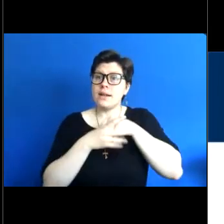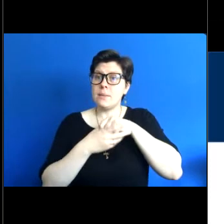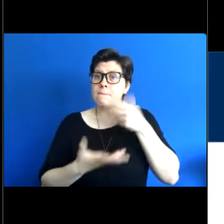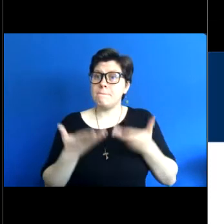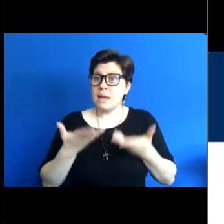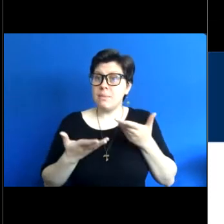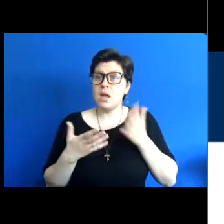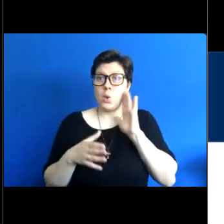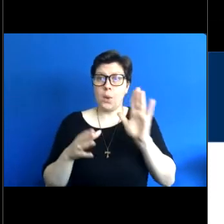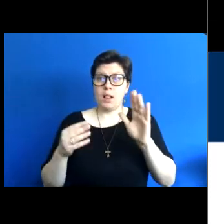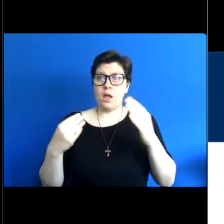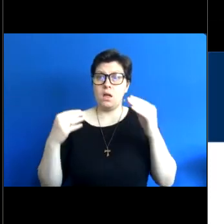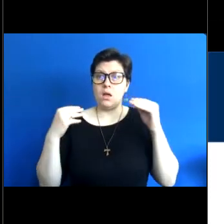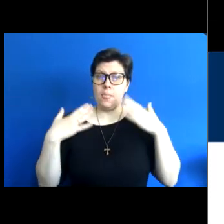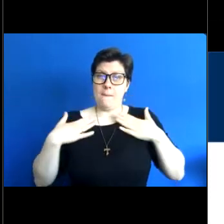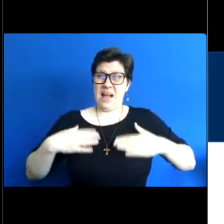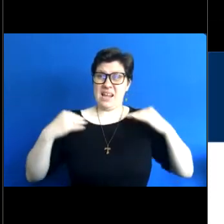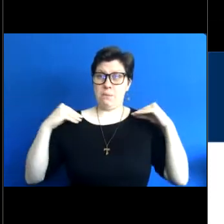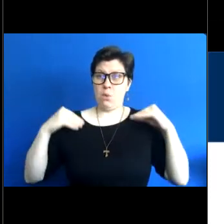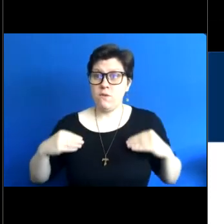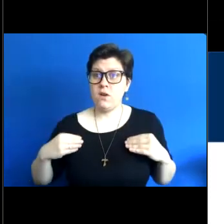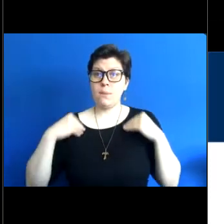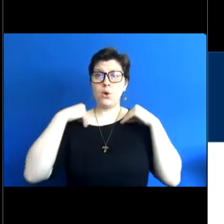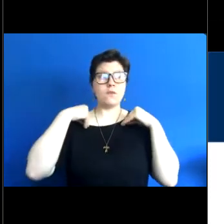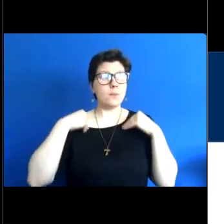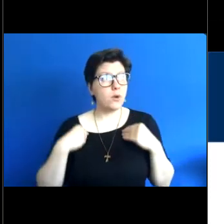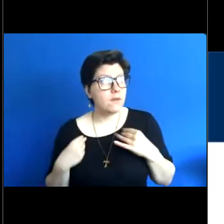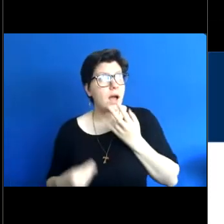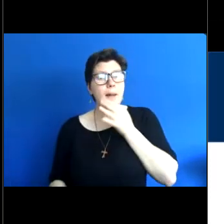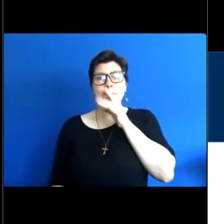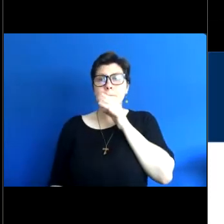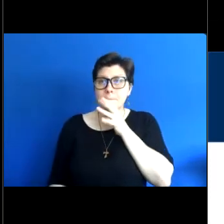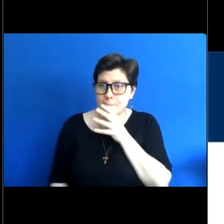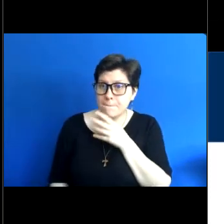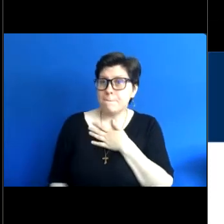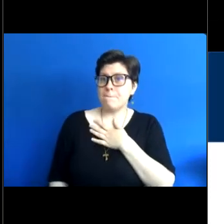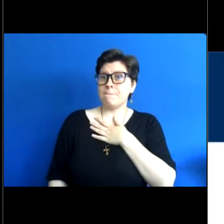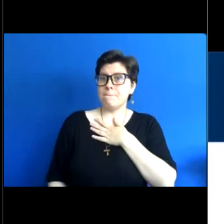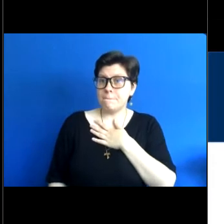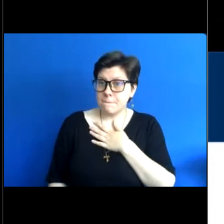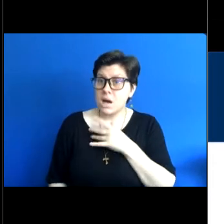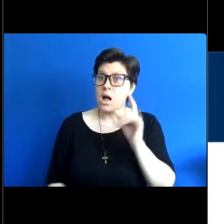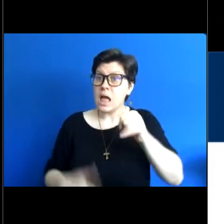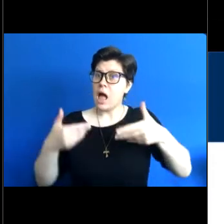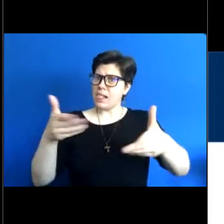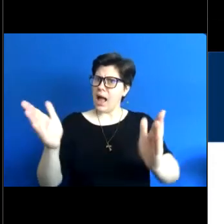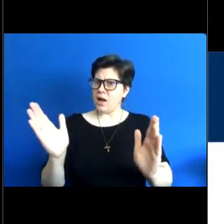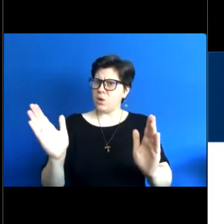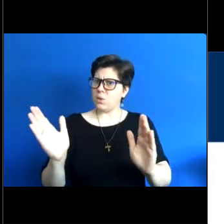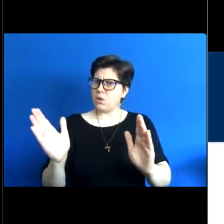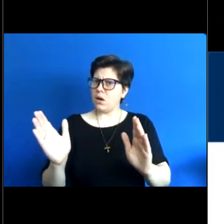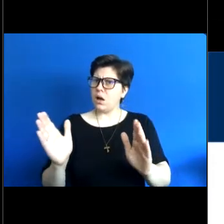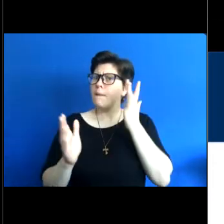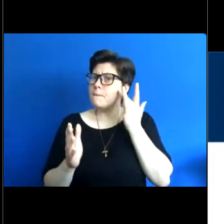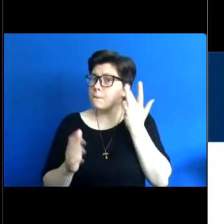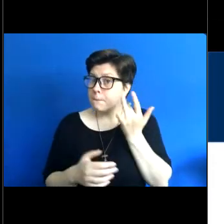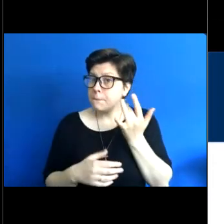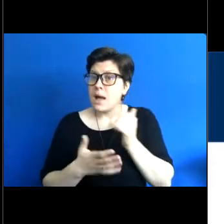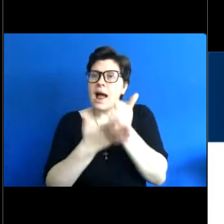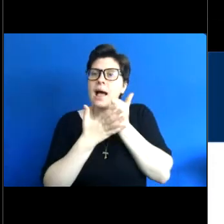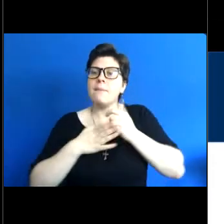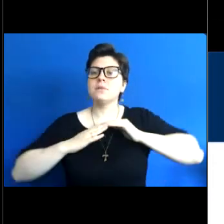And again, we can allow for that within reason, because that will help calm the child. So that's